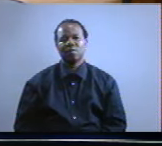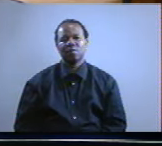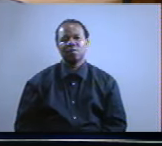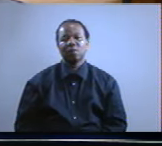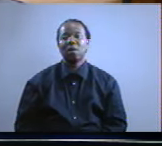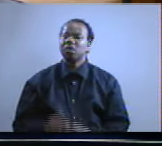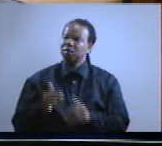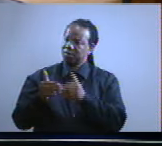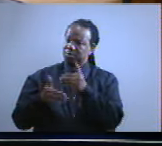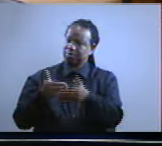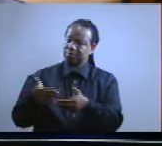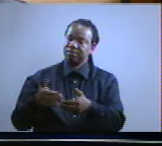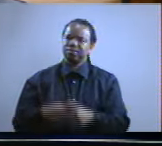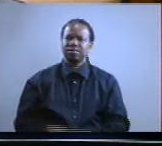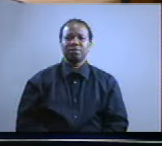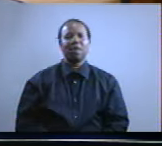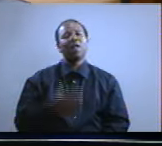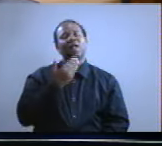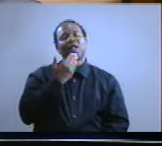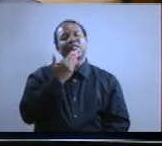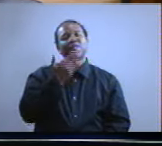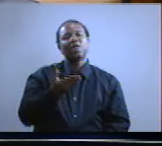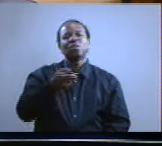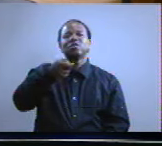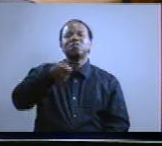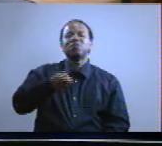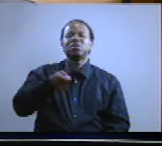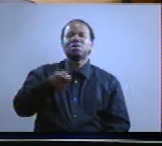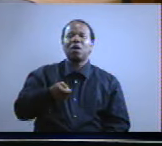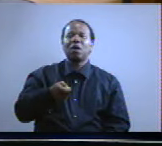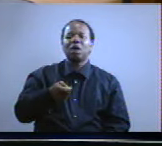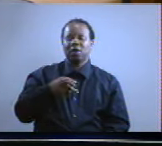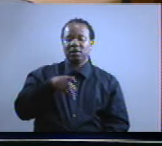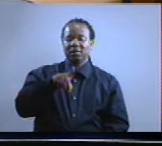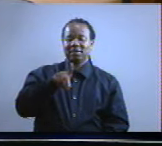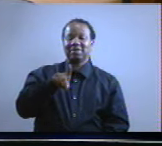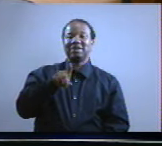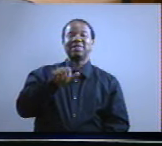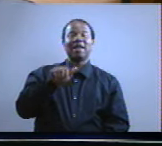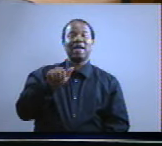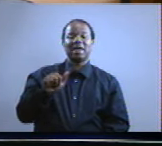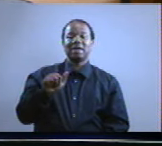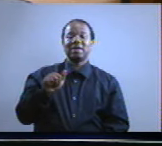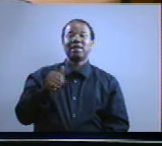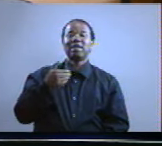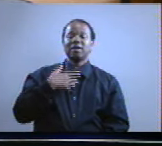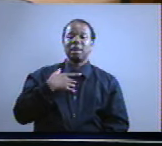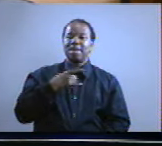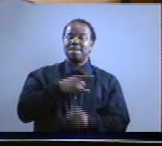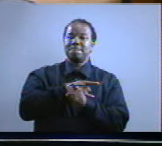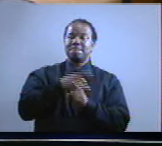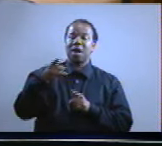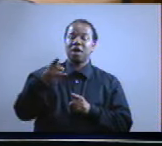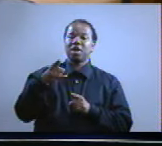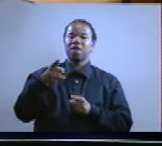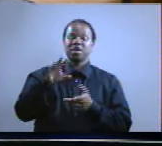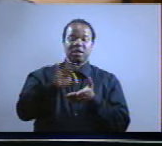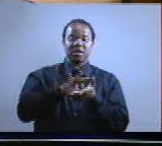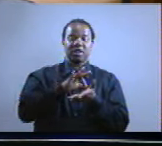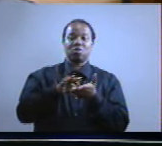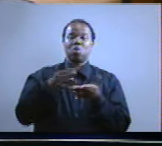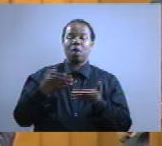Proceed. Thank you very much, Speaker. The Democratic Alliance won convincingly at a by-election held yesterday in